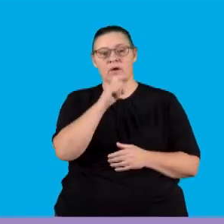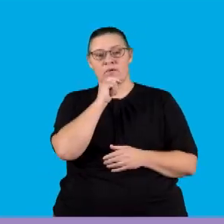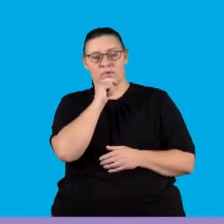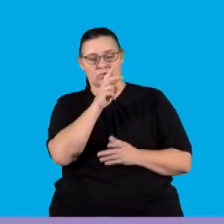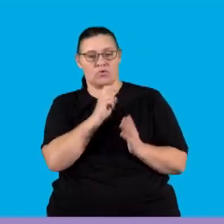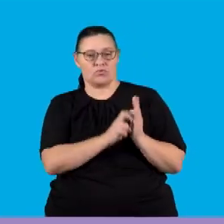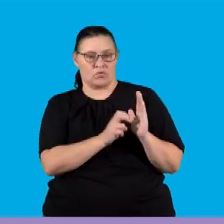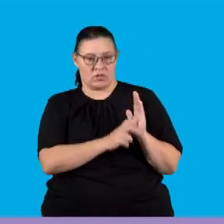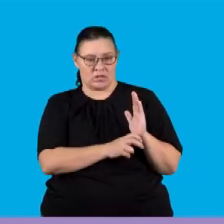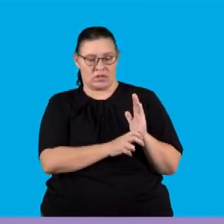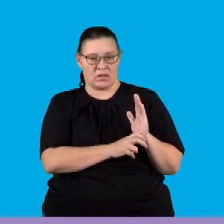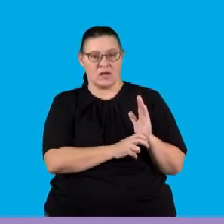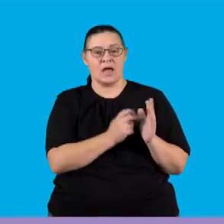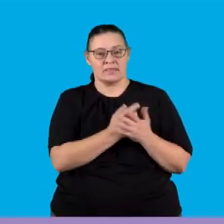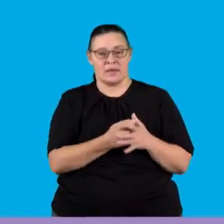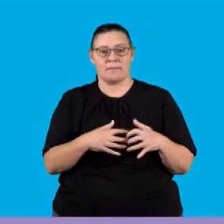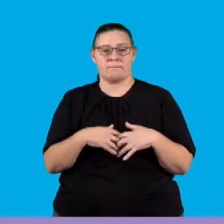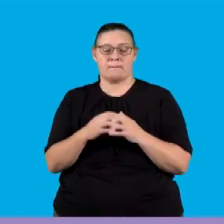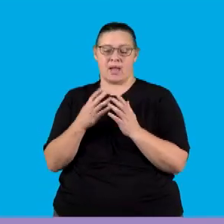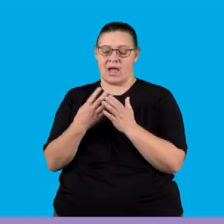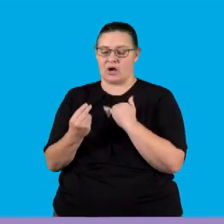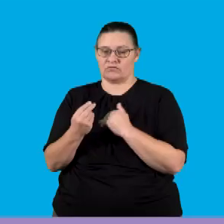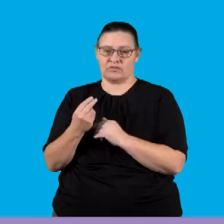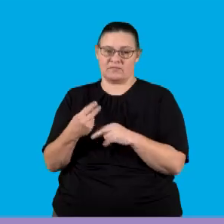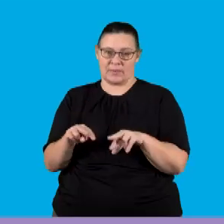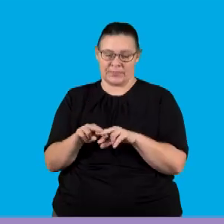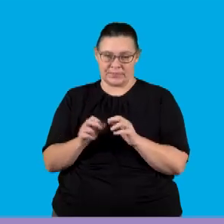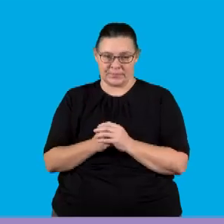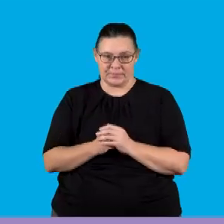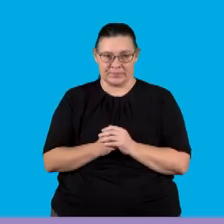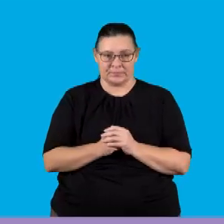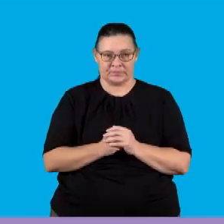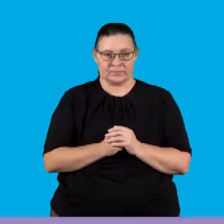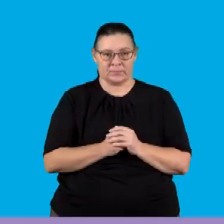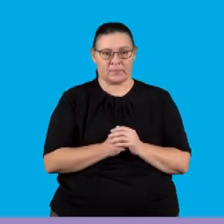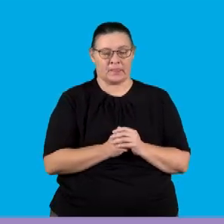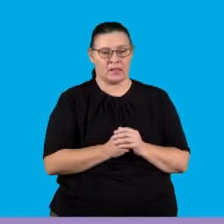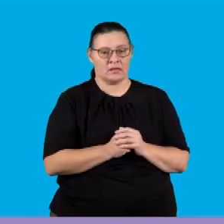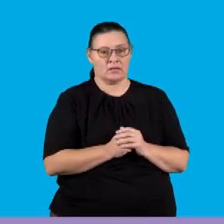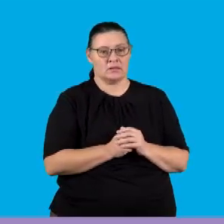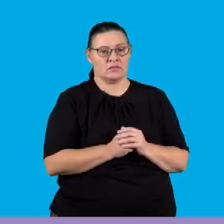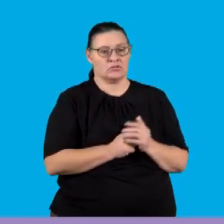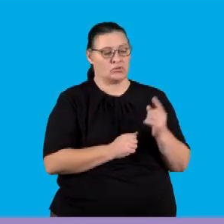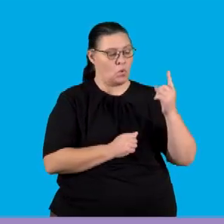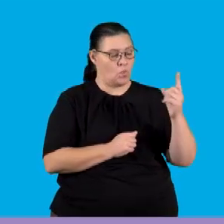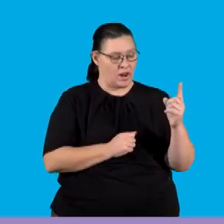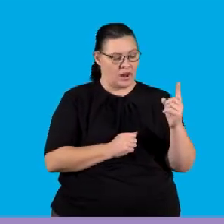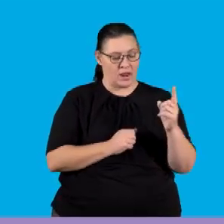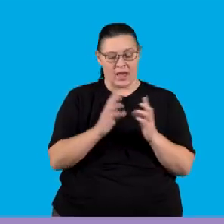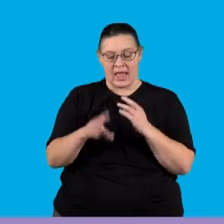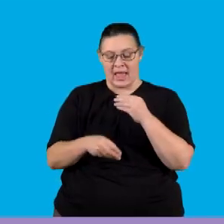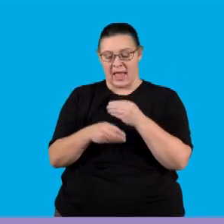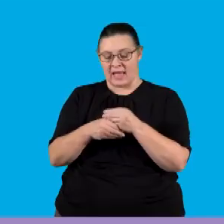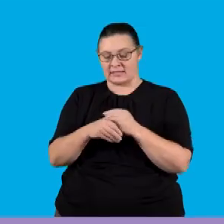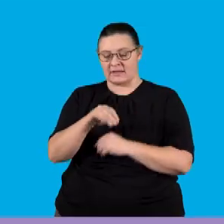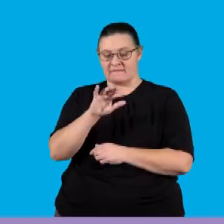So let us use this rule and come up with those output values, or find those output values. The first